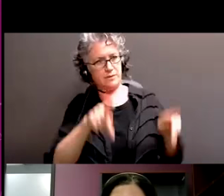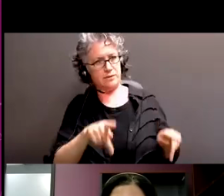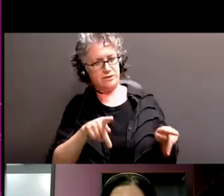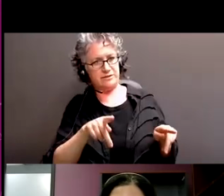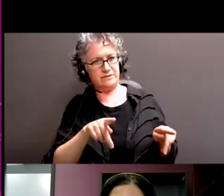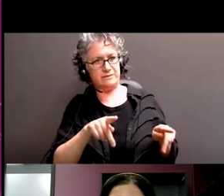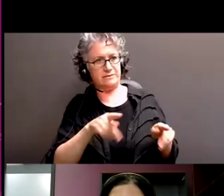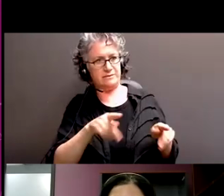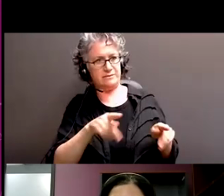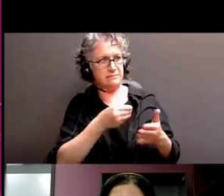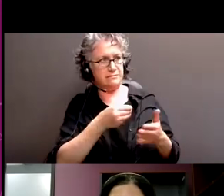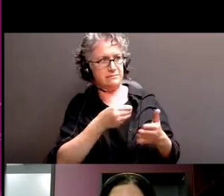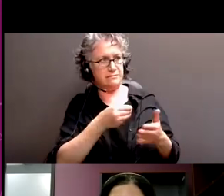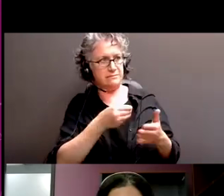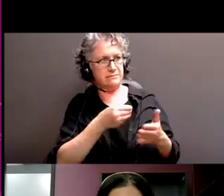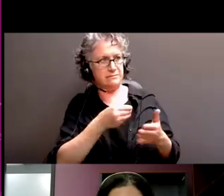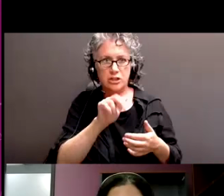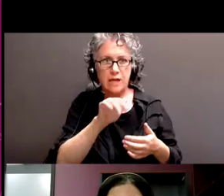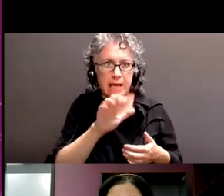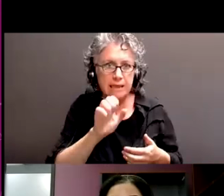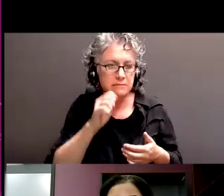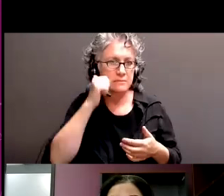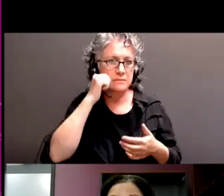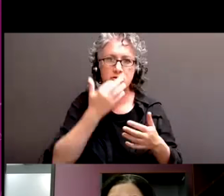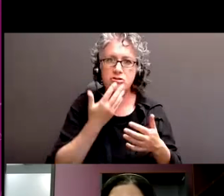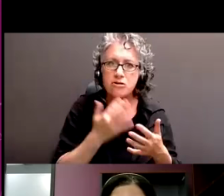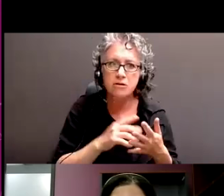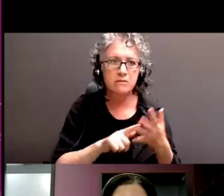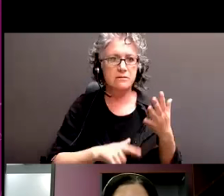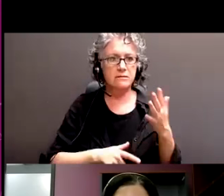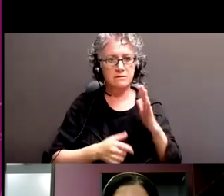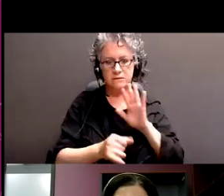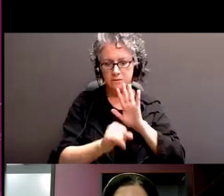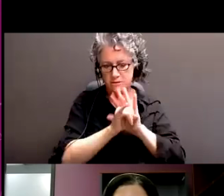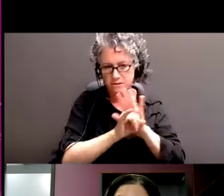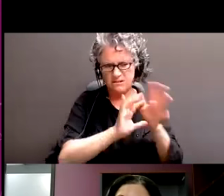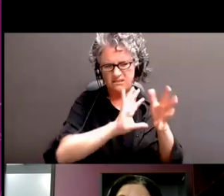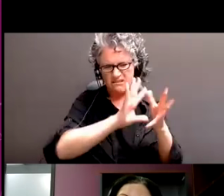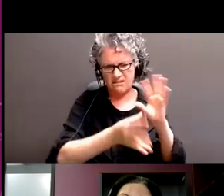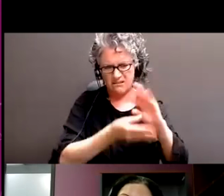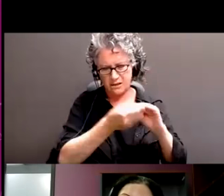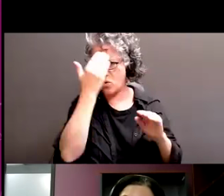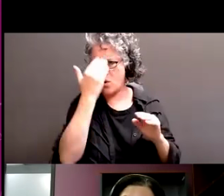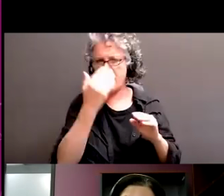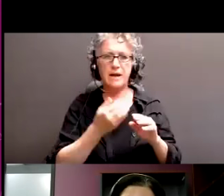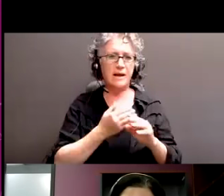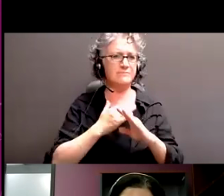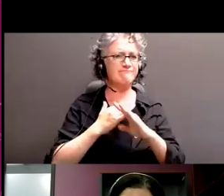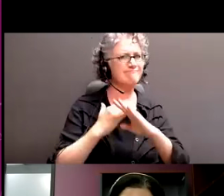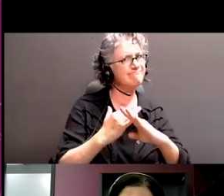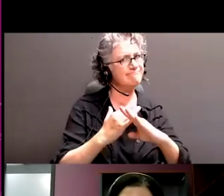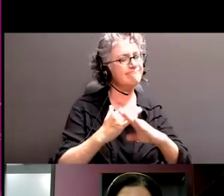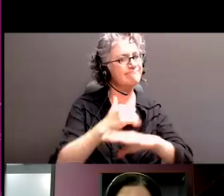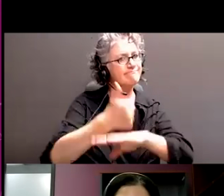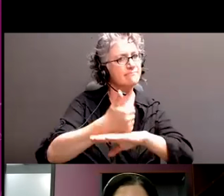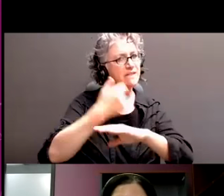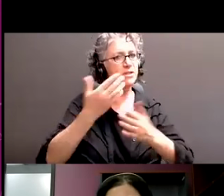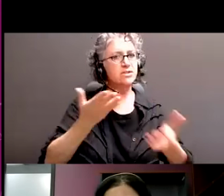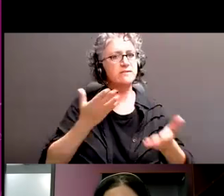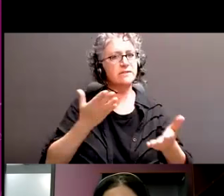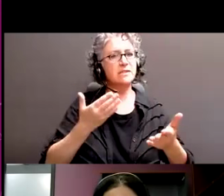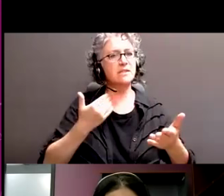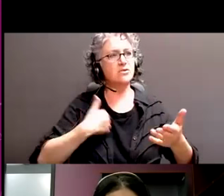their ability to access services, and we work towards bridging that gap by connecting callers to services